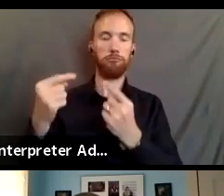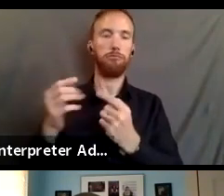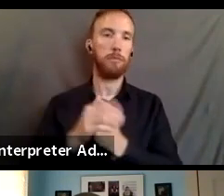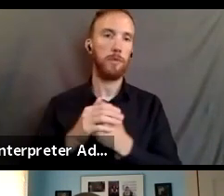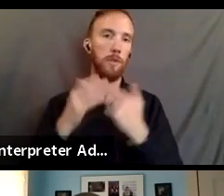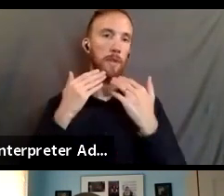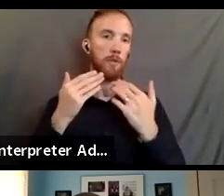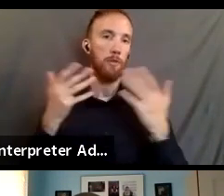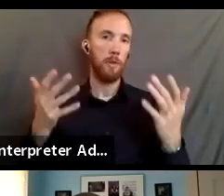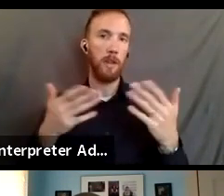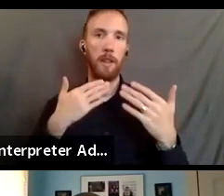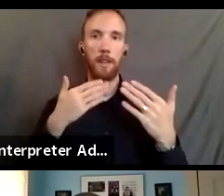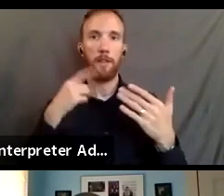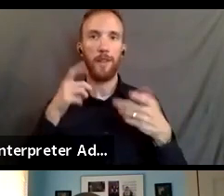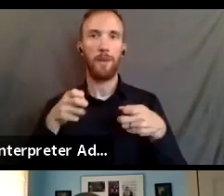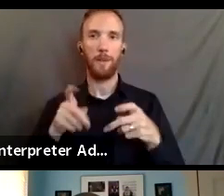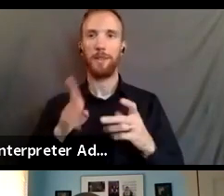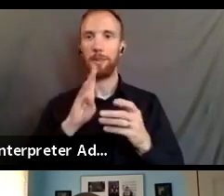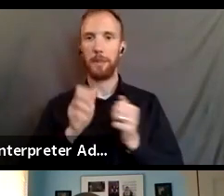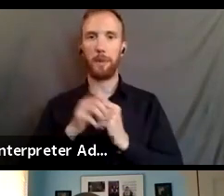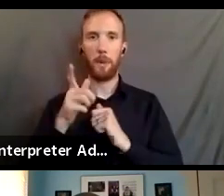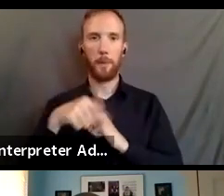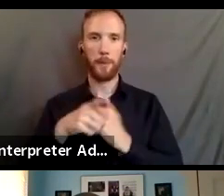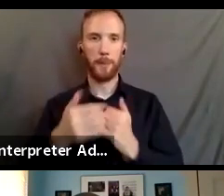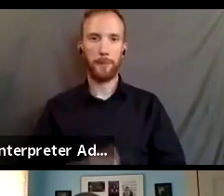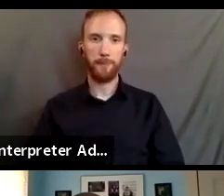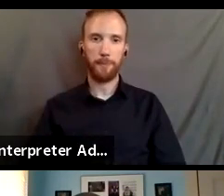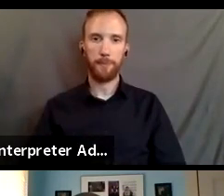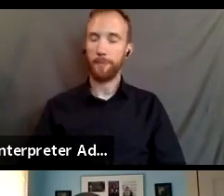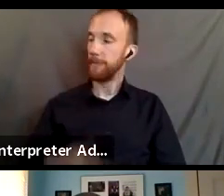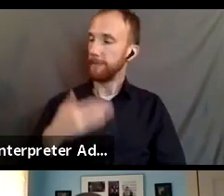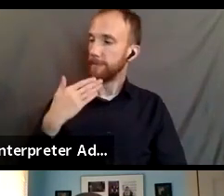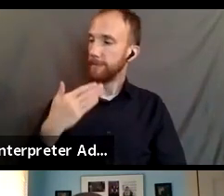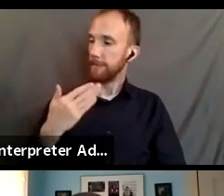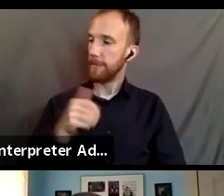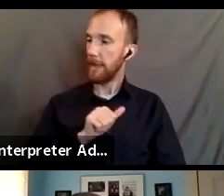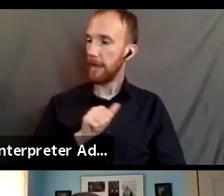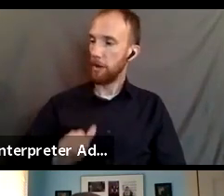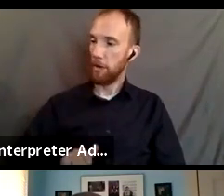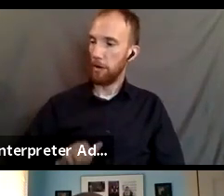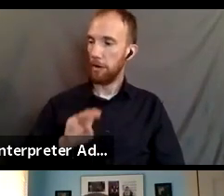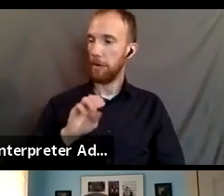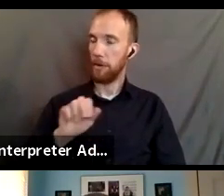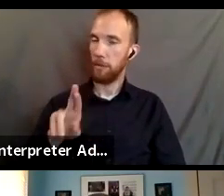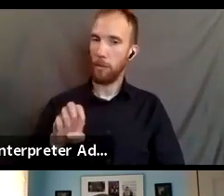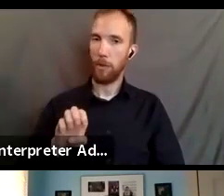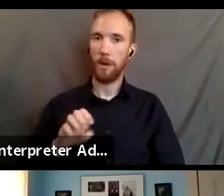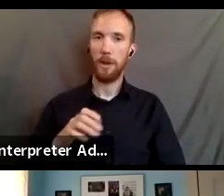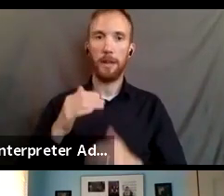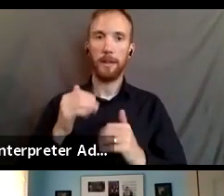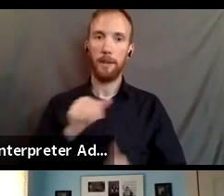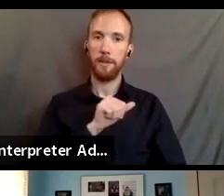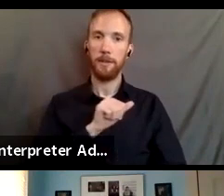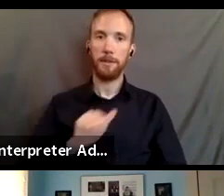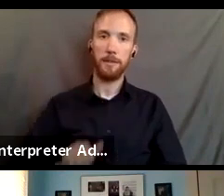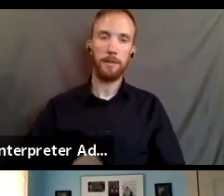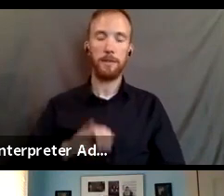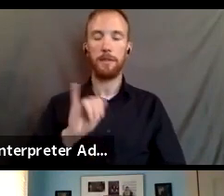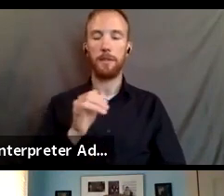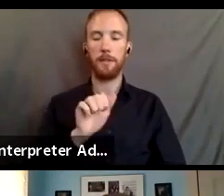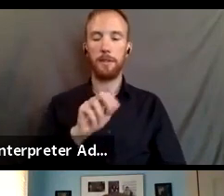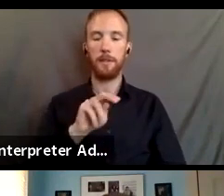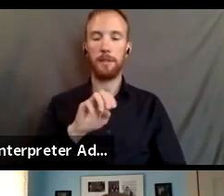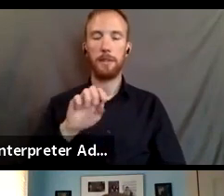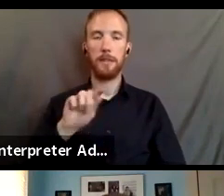appreciate this opportunity to speak with you all thank you alderman moore i will continue mr president with alderwoman jeanette taylor from the 20th